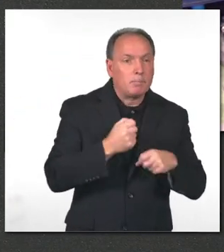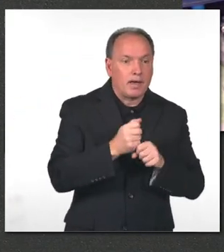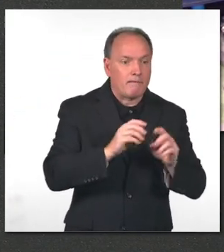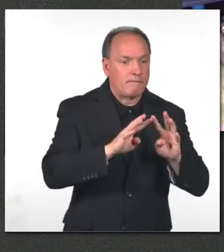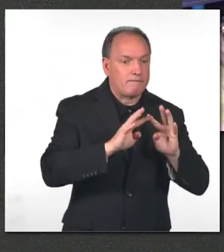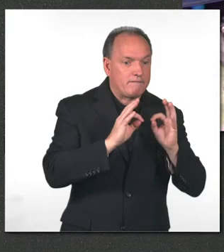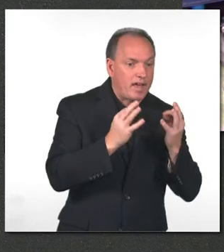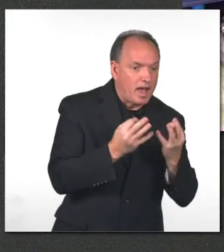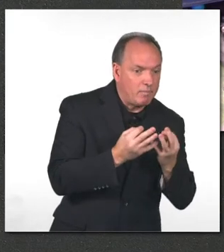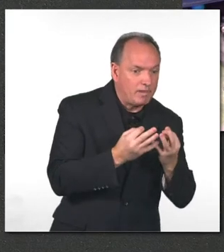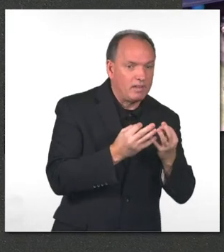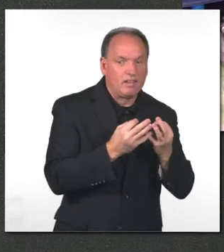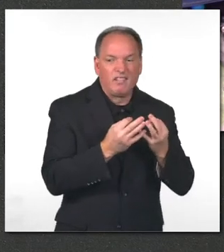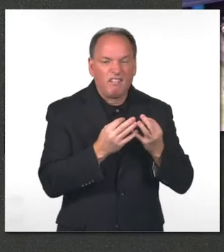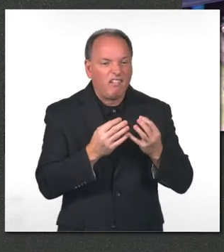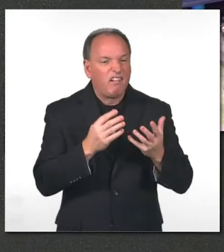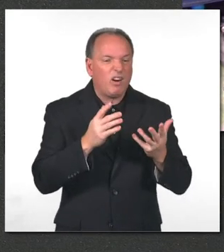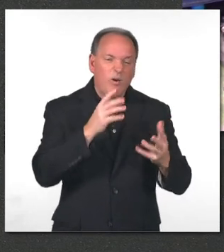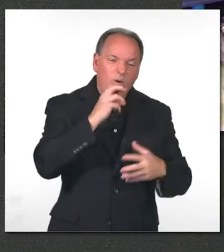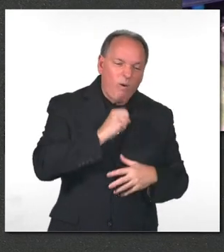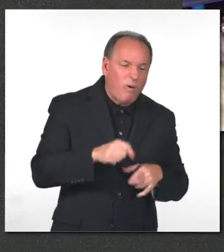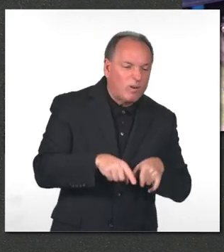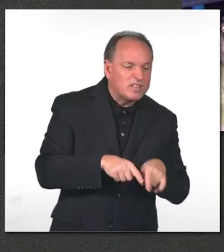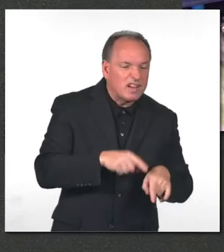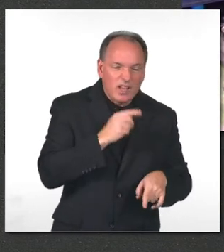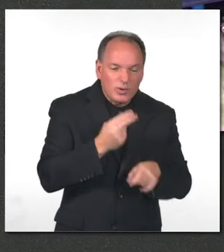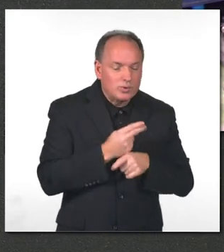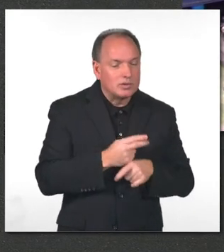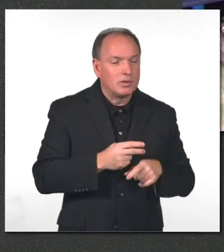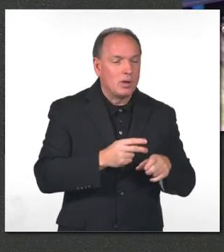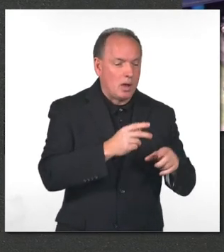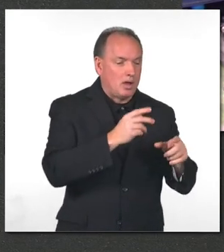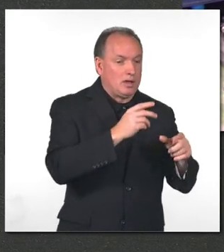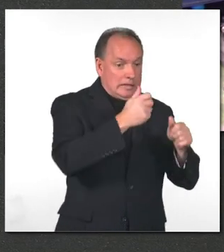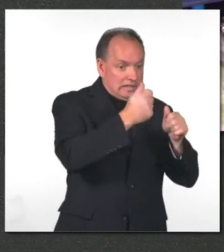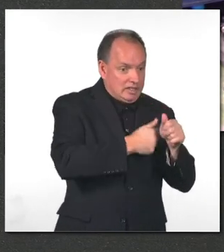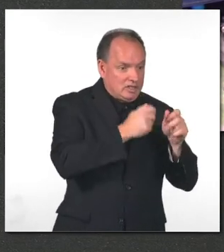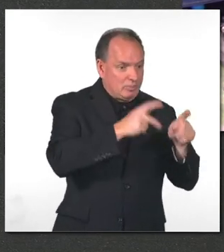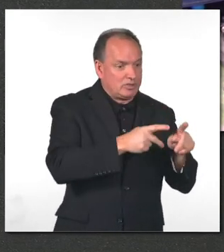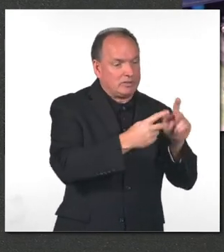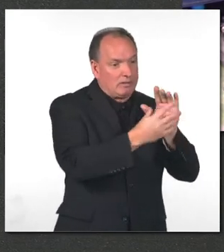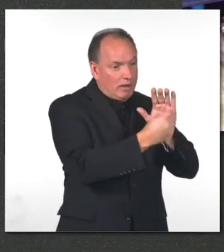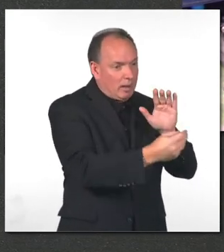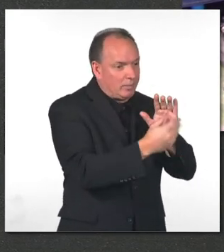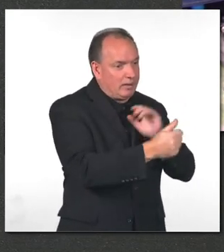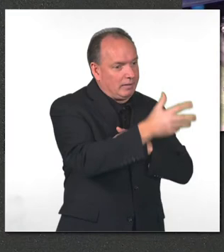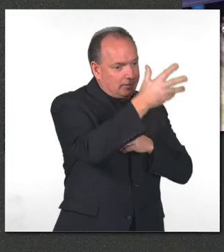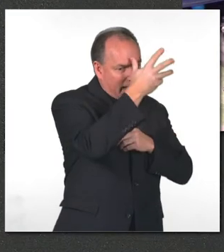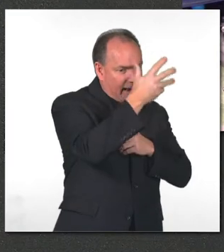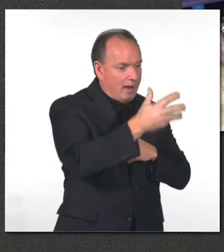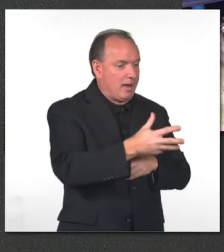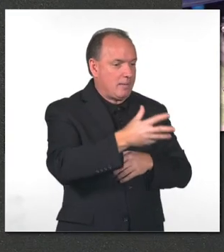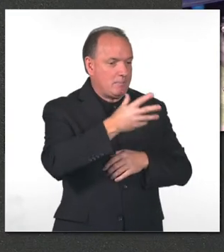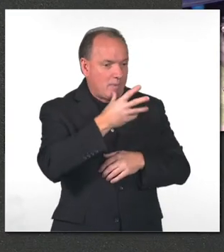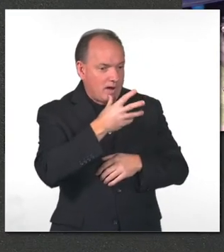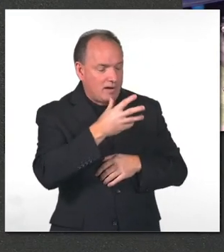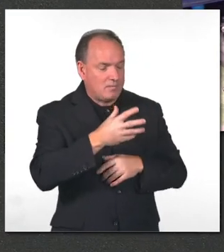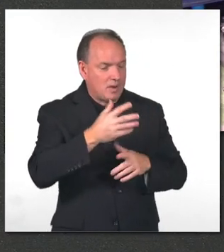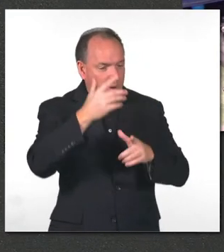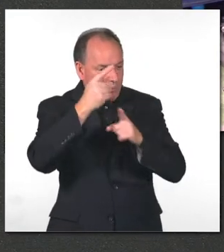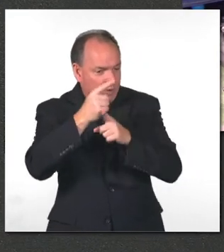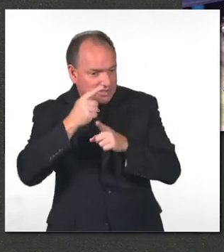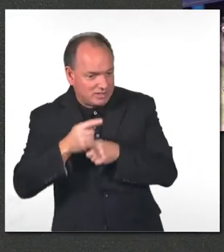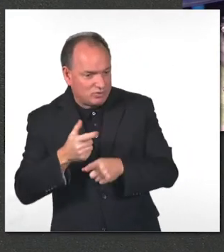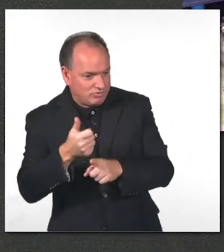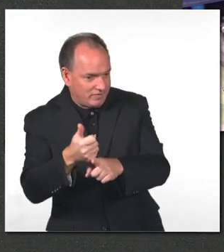family. If you have a bunch of socks that you're not using, you can make one bunny for each person that's in your family. That would be really fun. And then you would have a whole